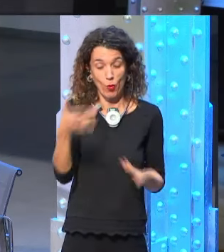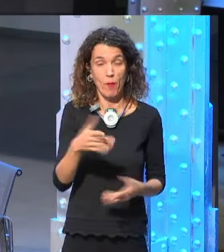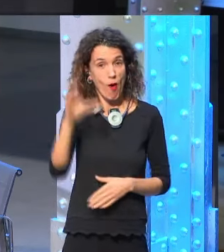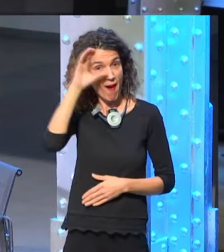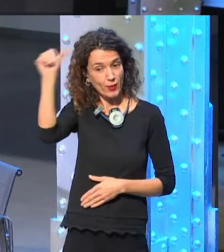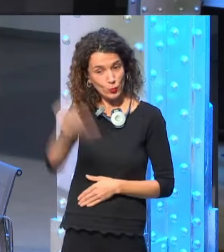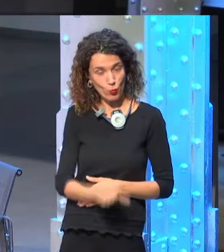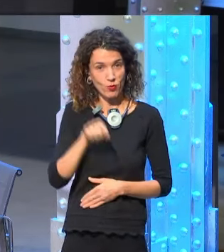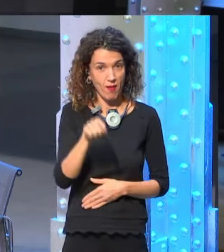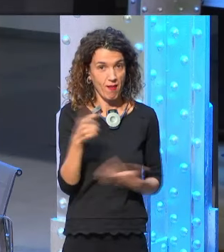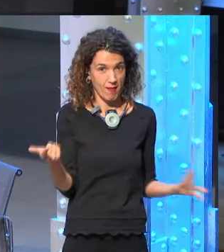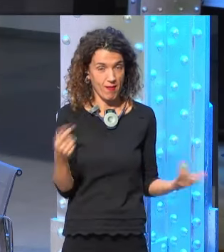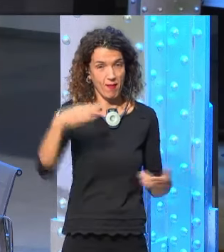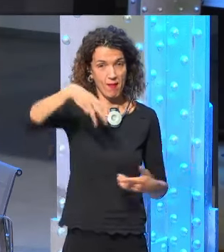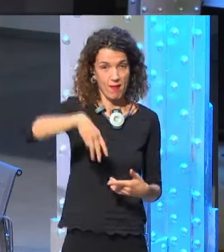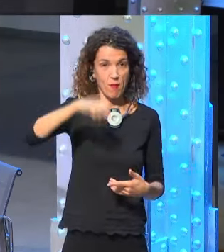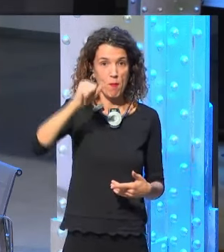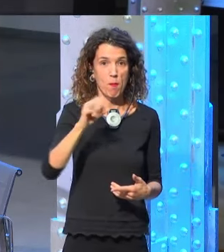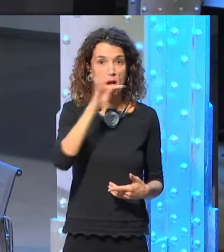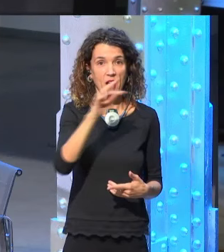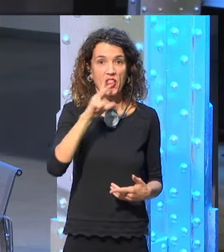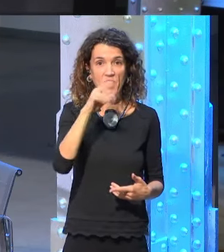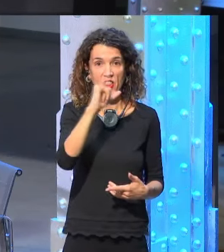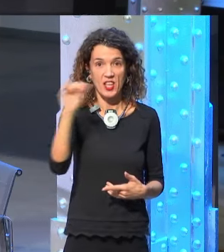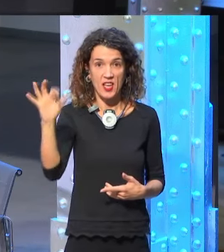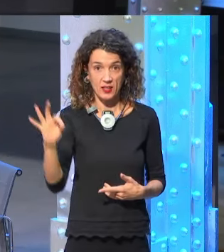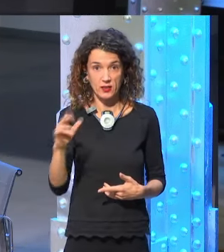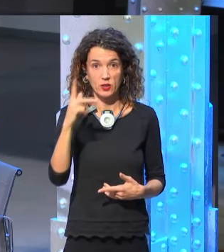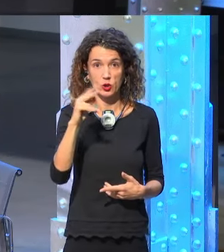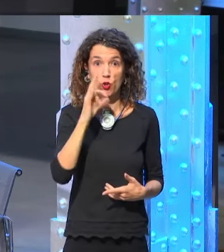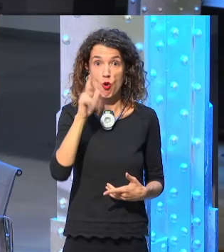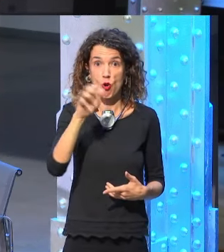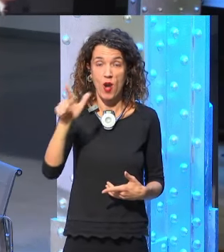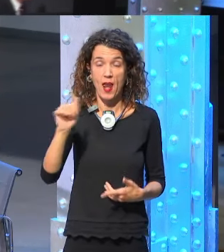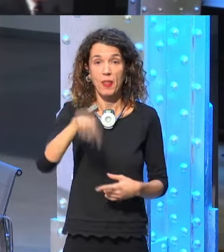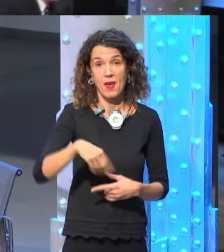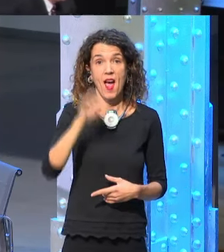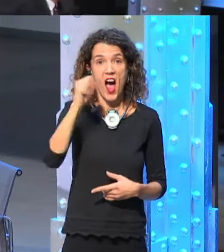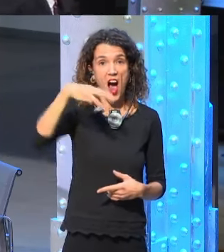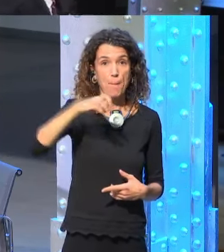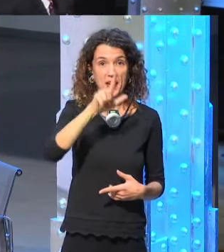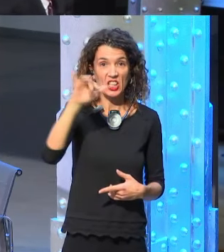Kohler. Y para finalizar, and to finish with, or